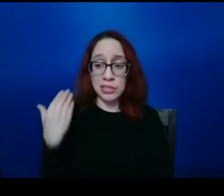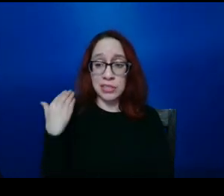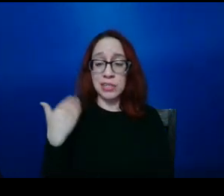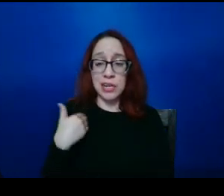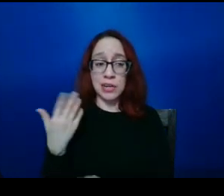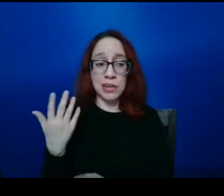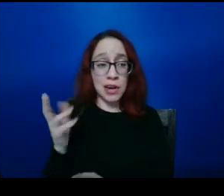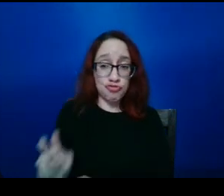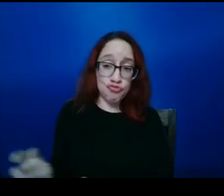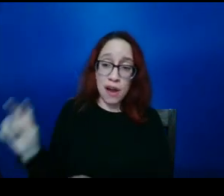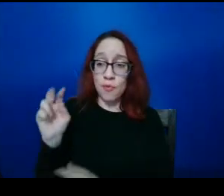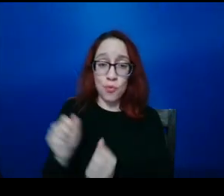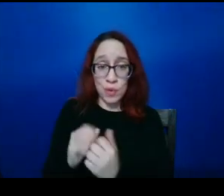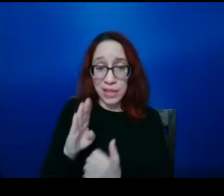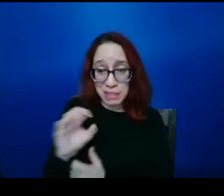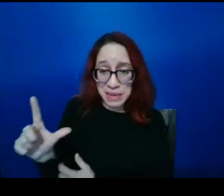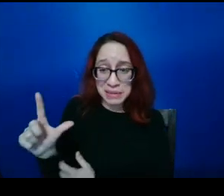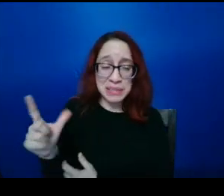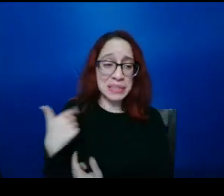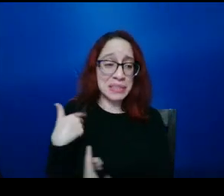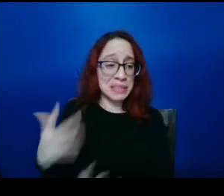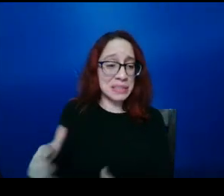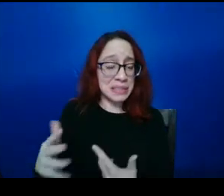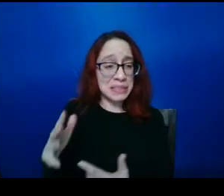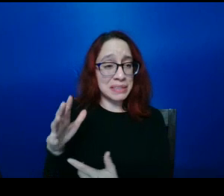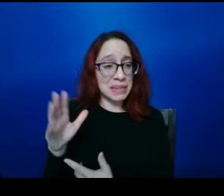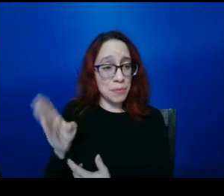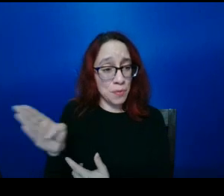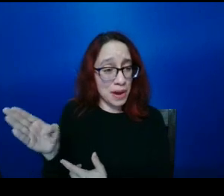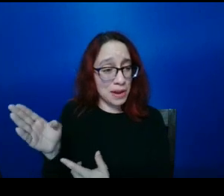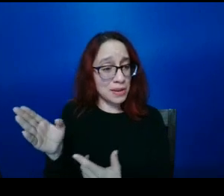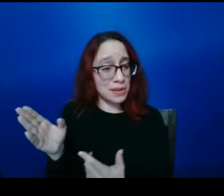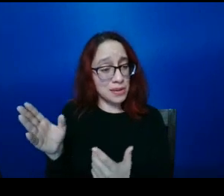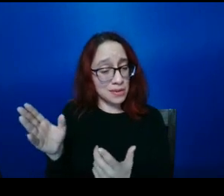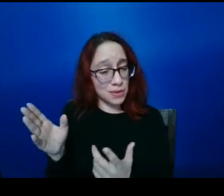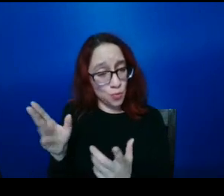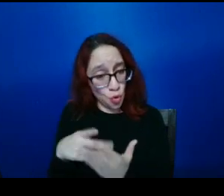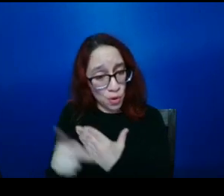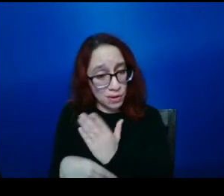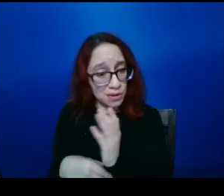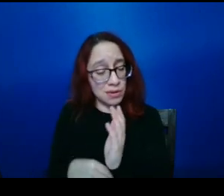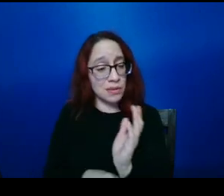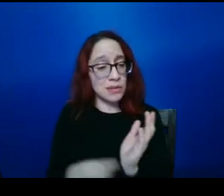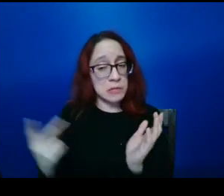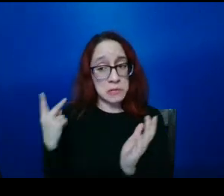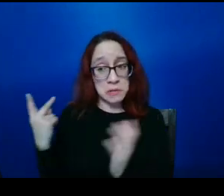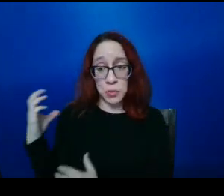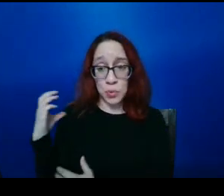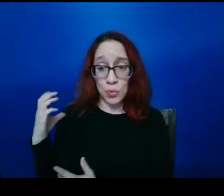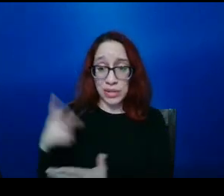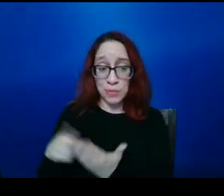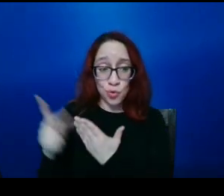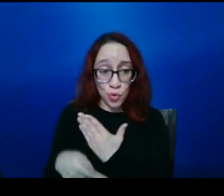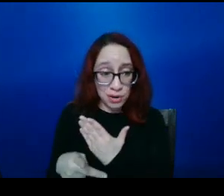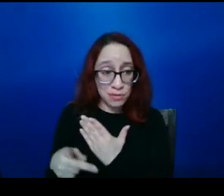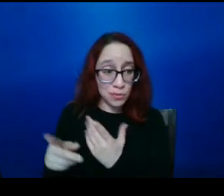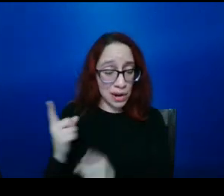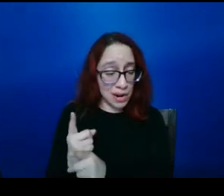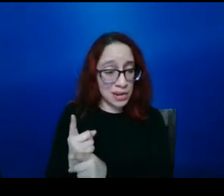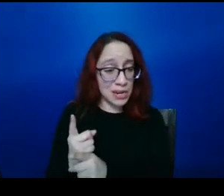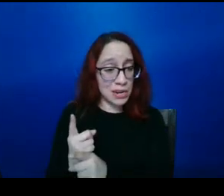Bill. We traveled all over, and he established that Boynton Beach PAL program. And when we coached in that program, right,